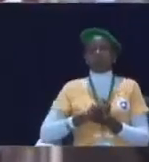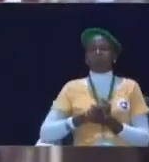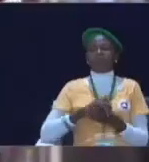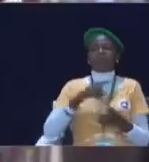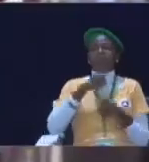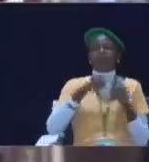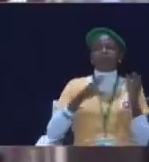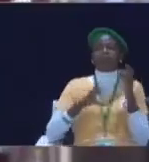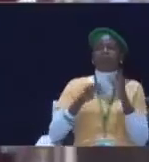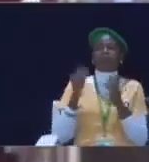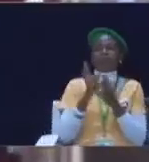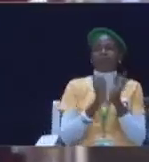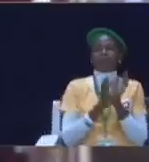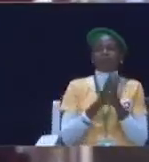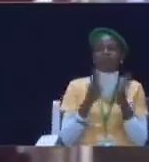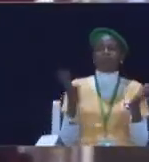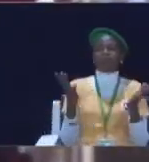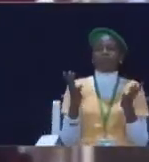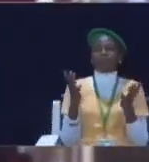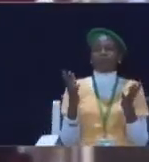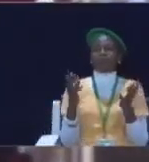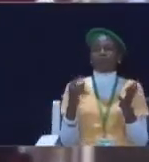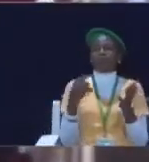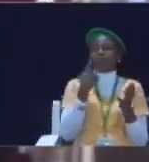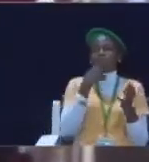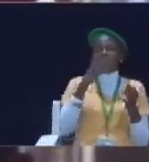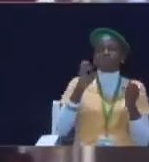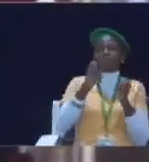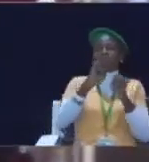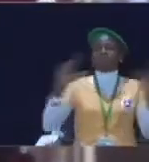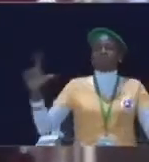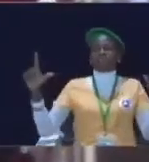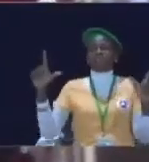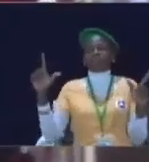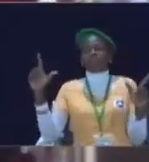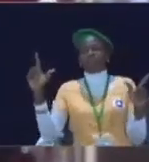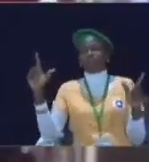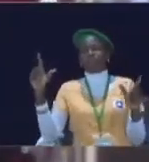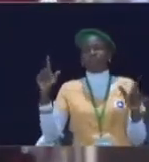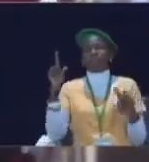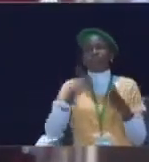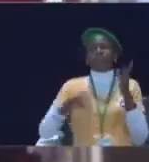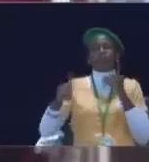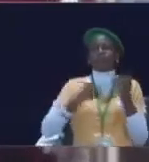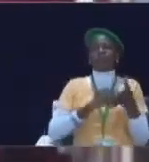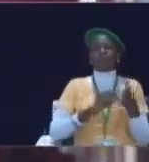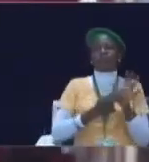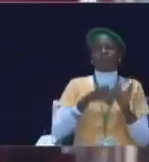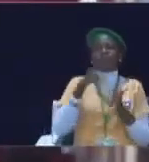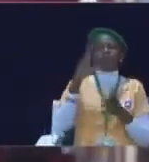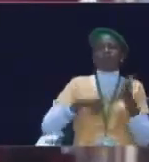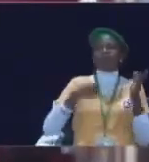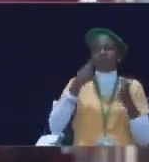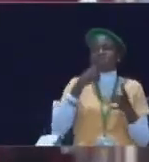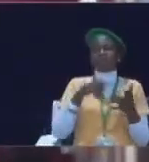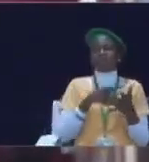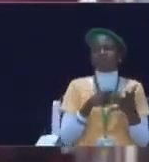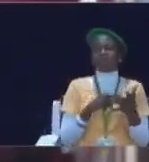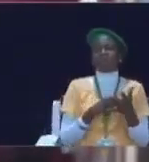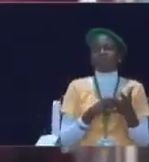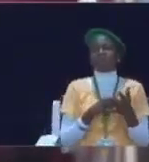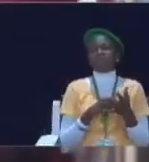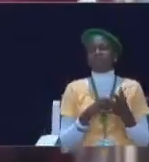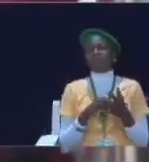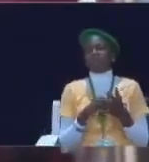When the scripture says enlarge, what does it say? What is it saying?